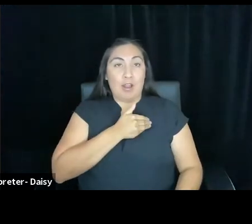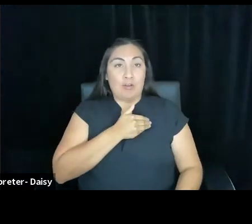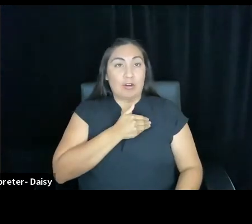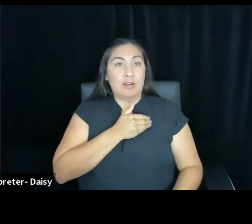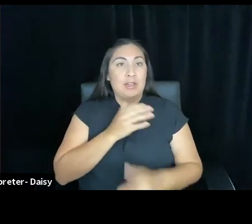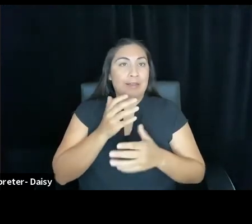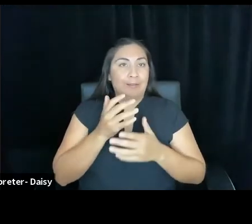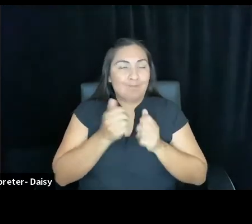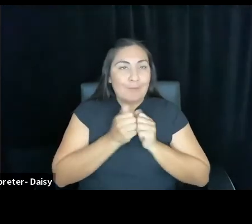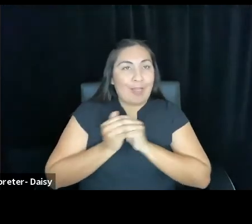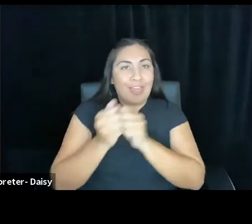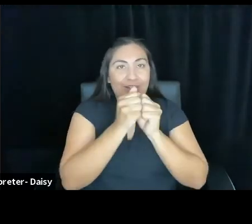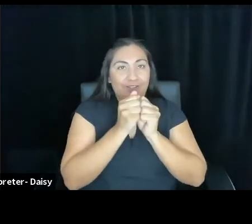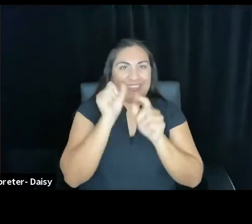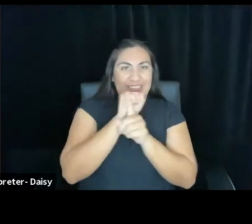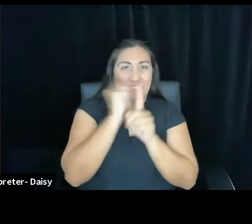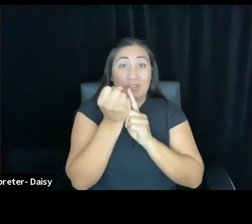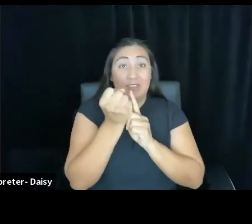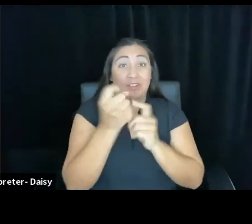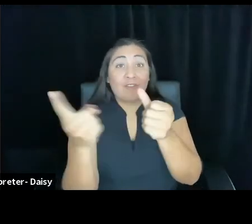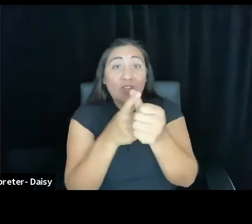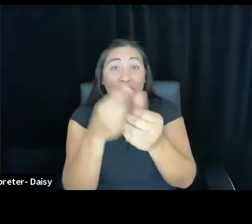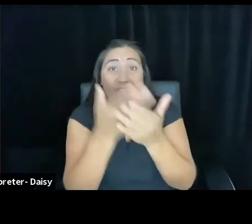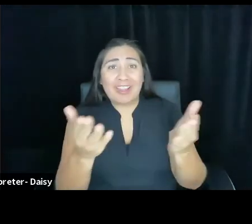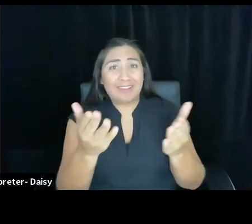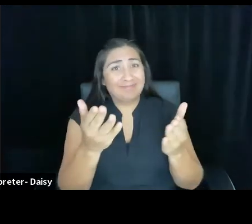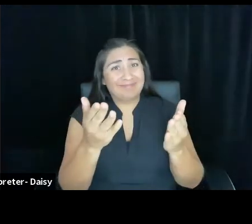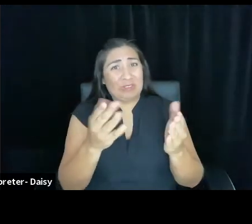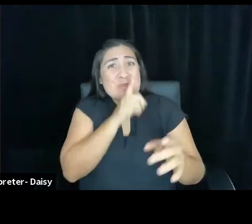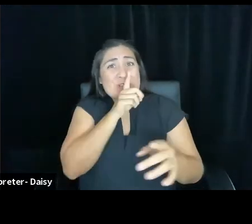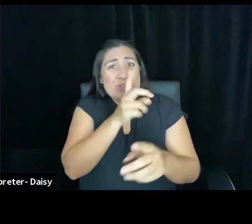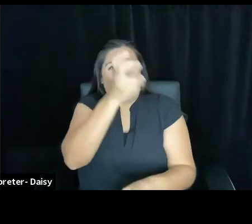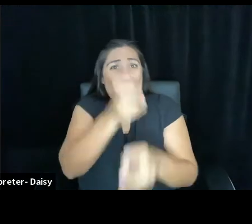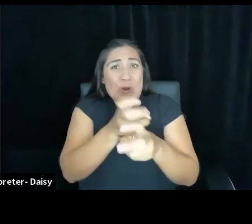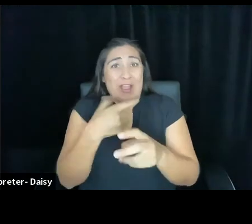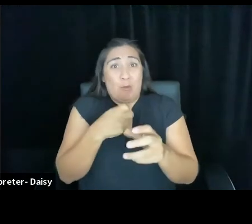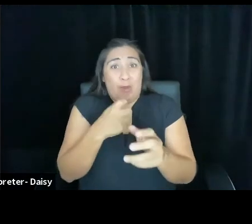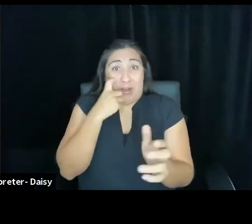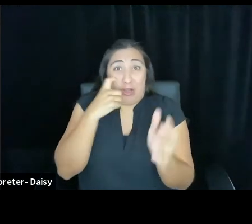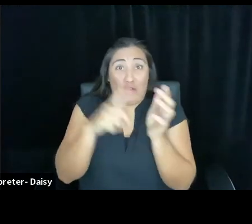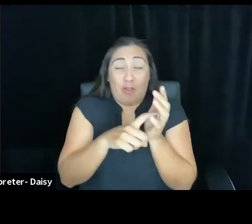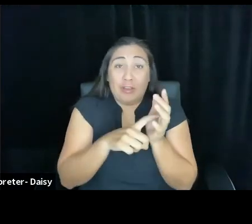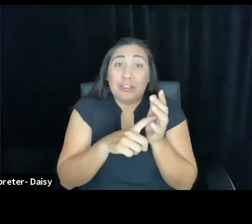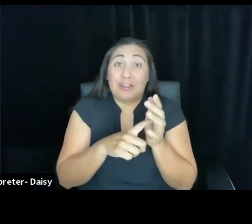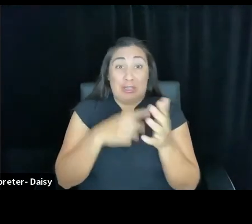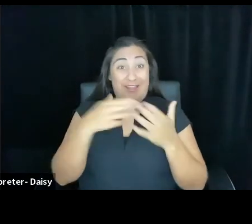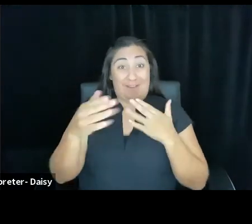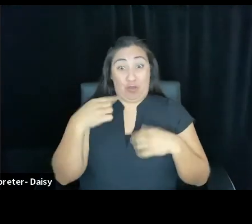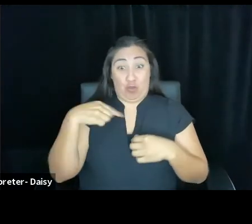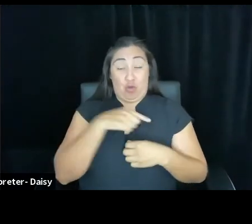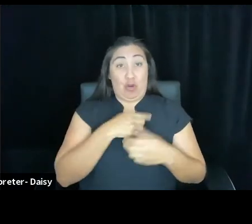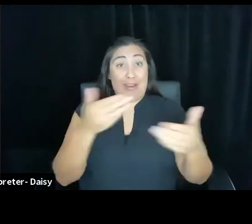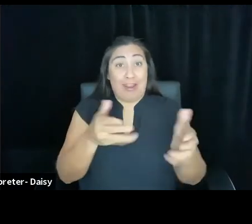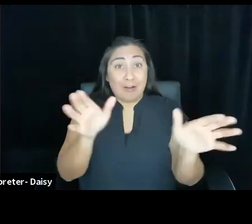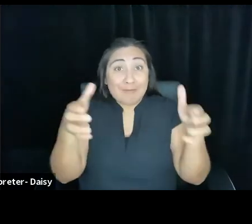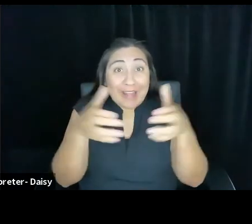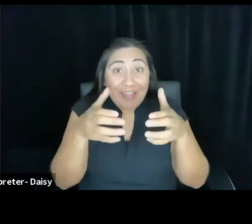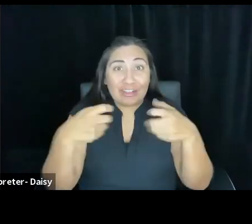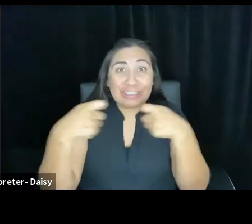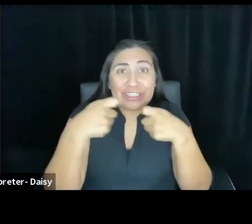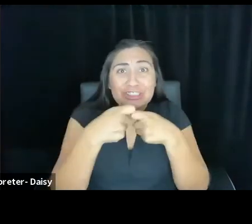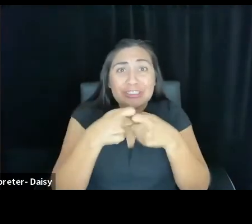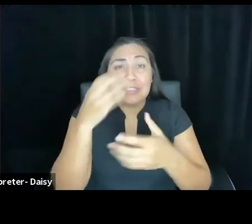that this is hard. I want to acknowledge that even while we're gathered here digitally, Some of us are fighting